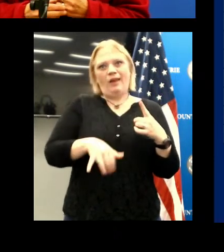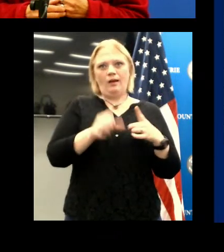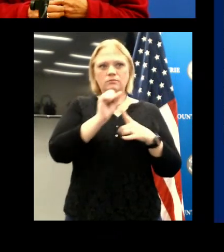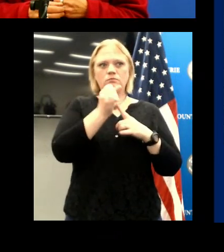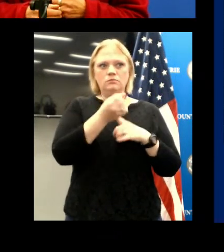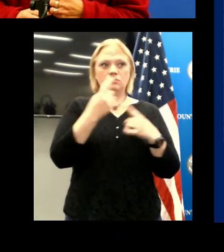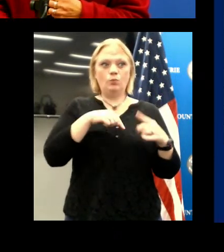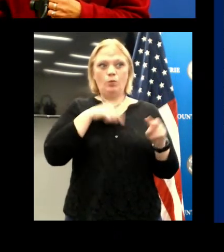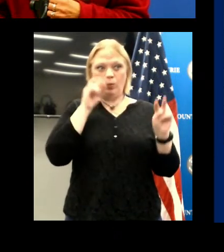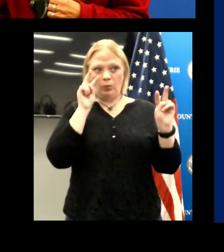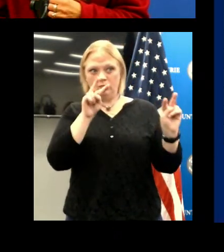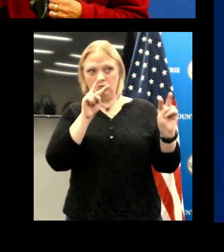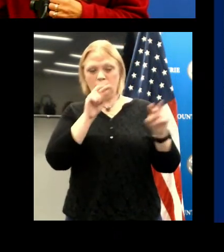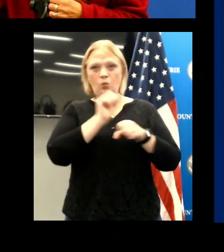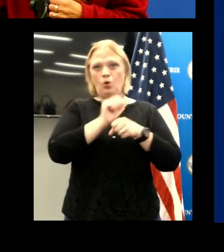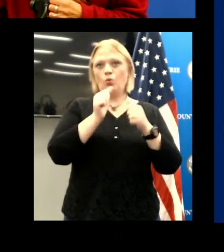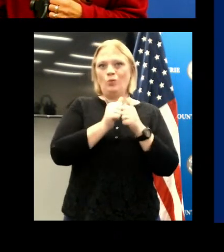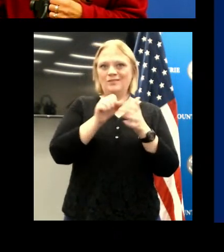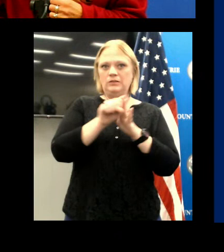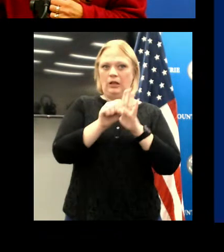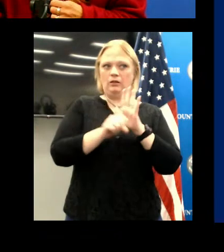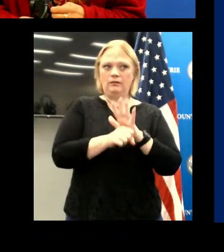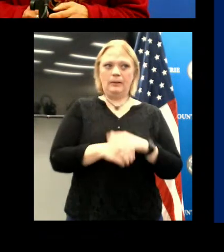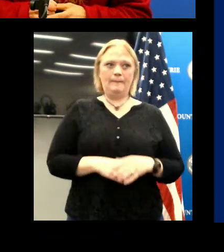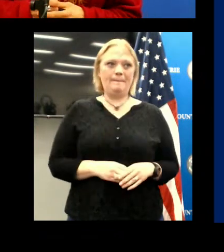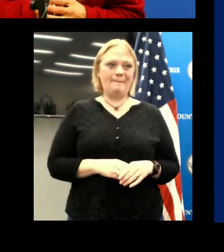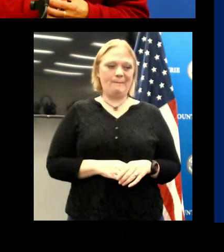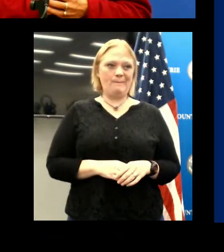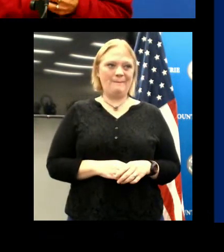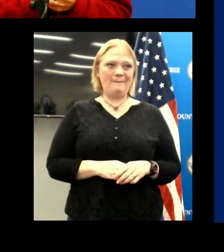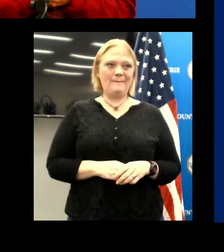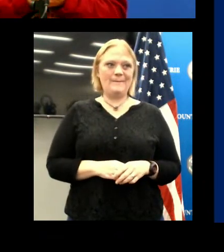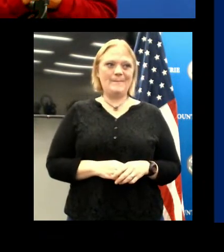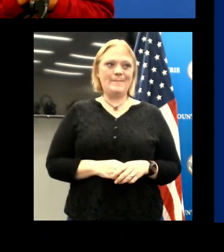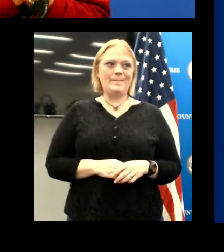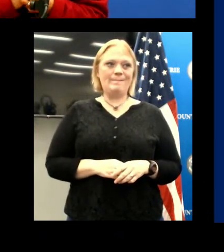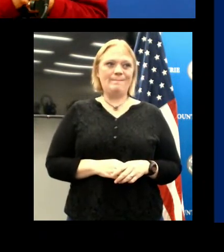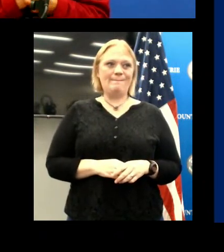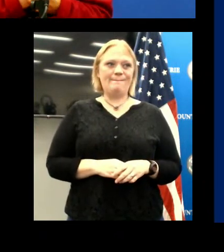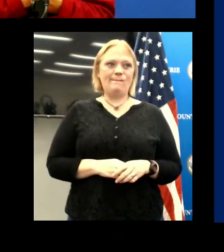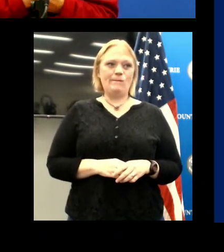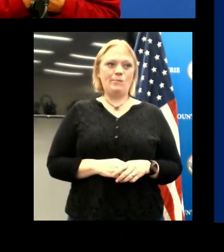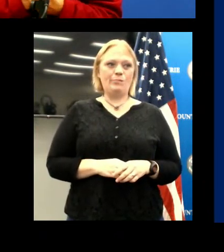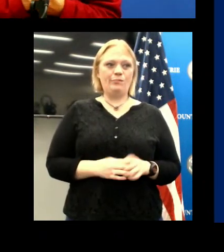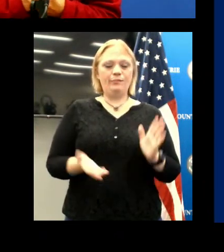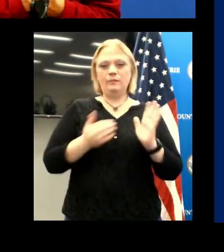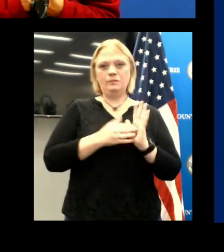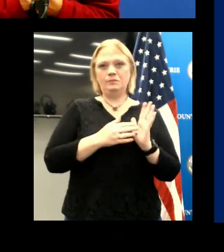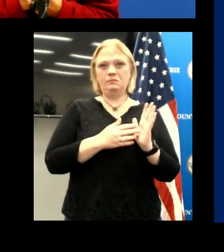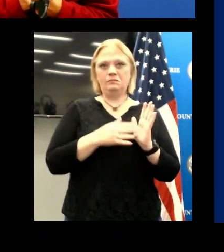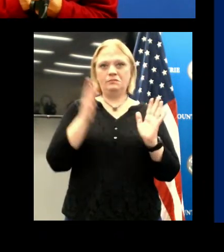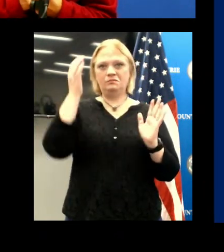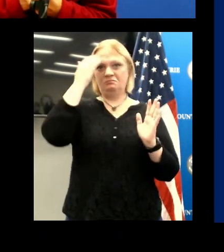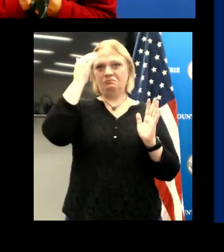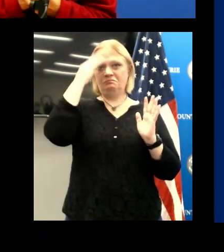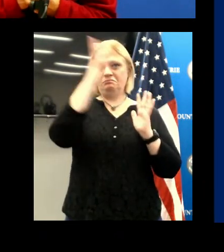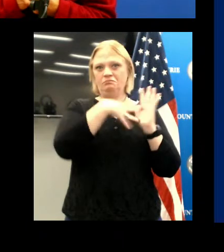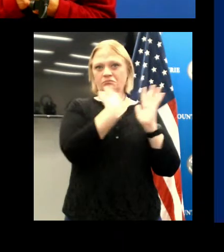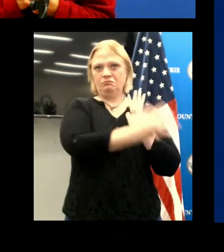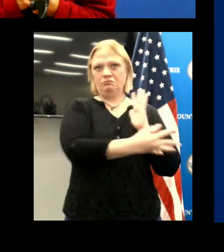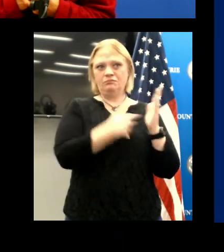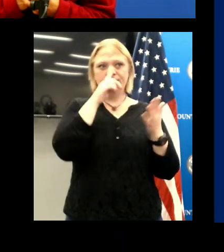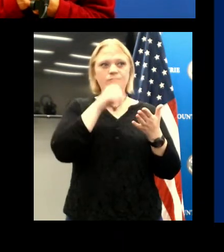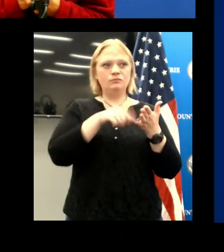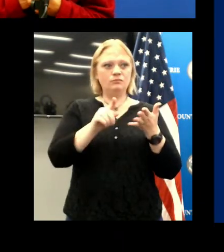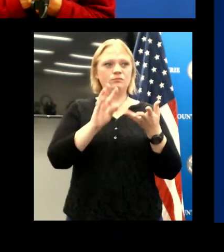are watching and working with the state. So again, here is the familiar graph looking at the number